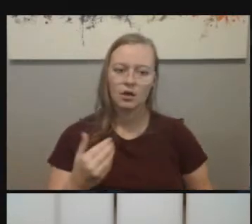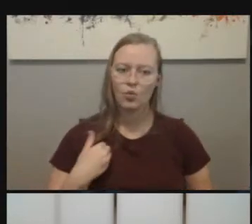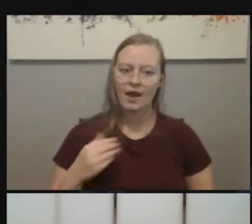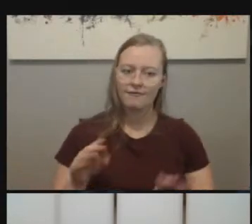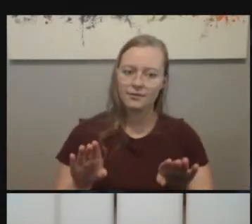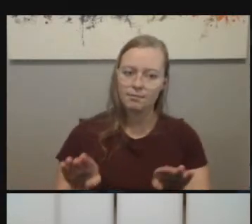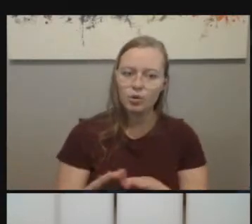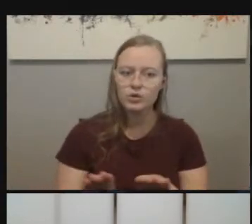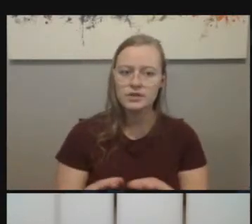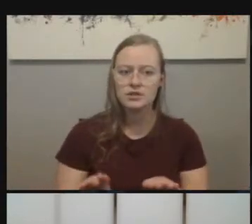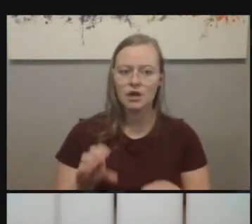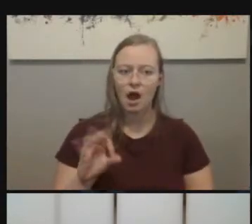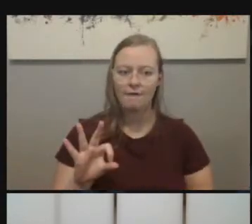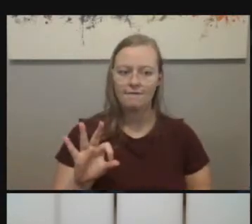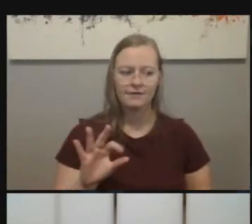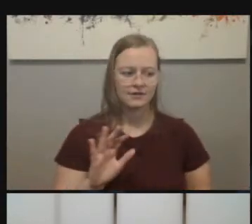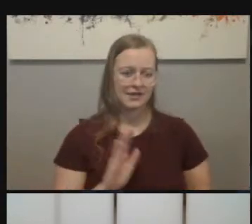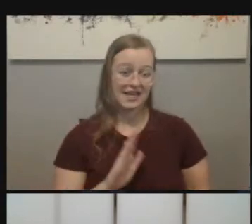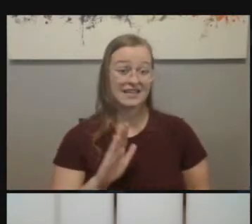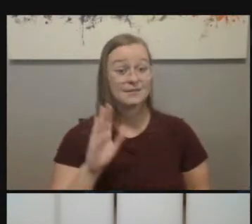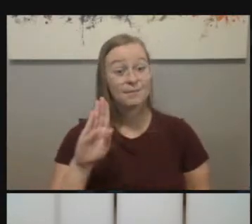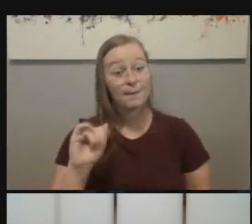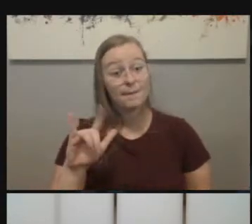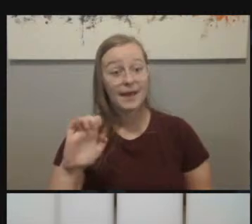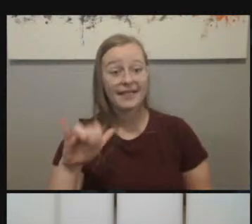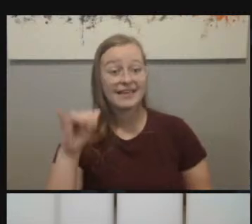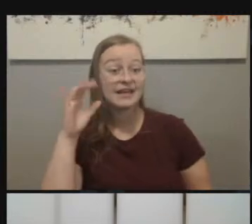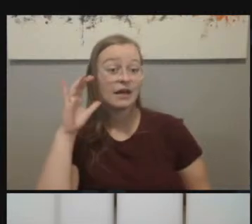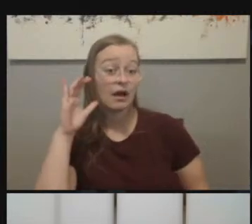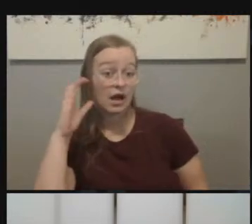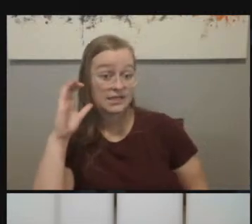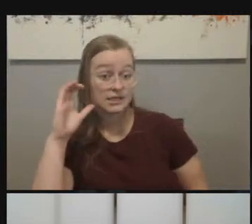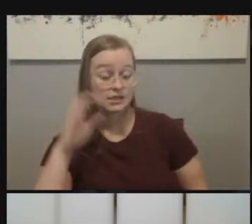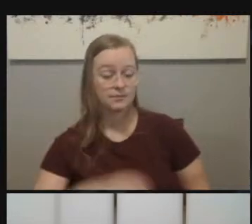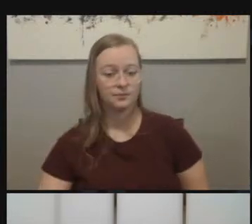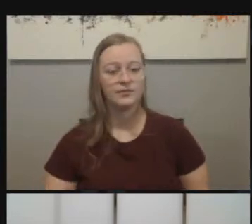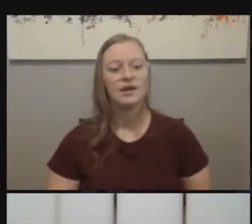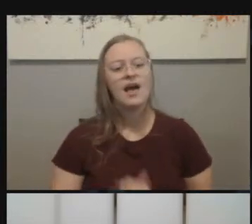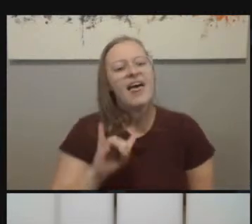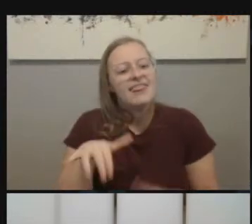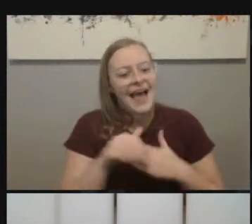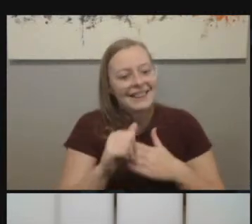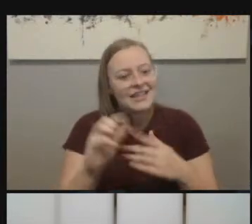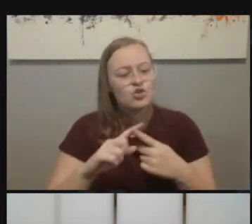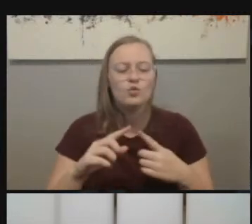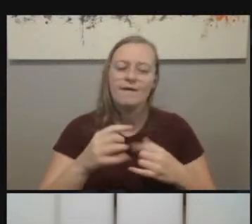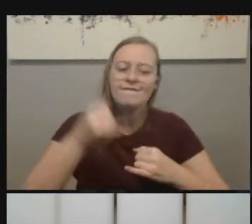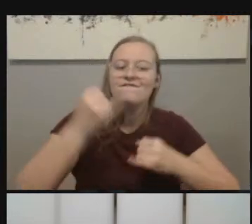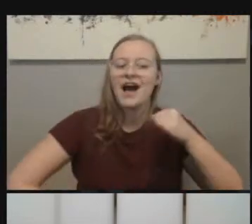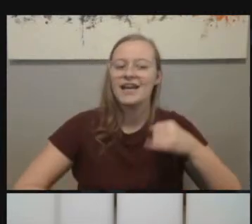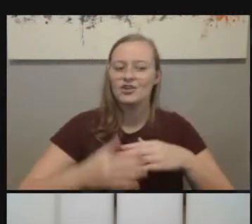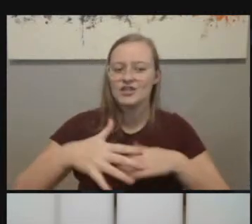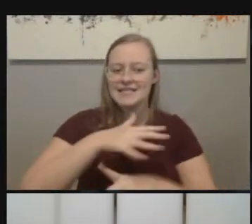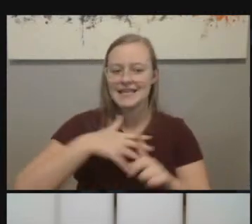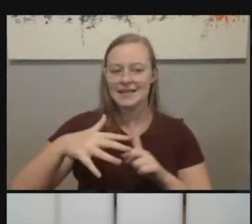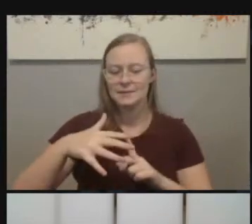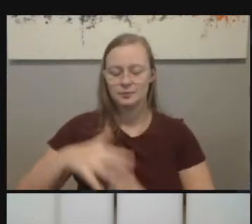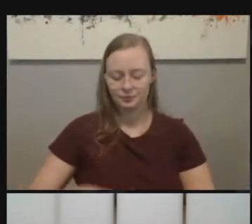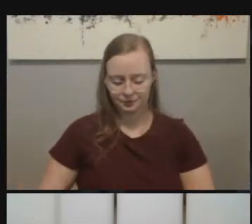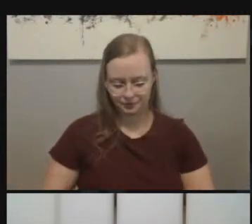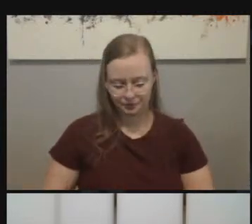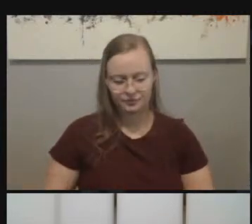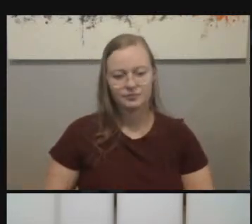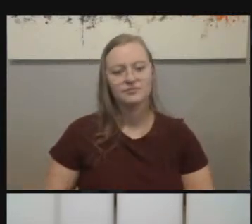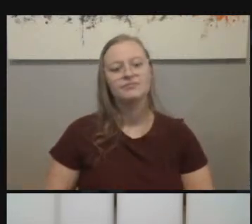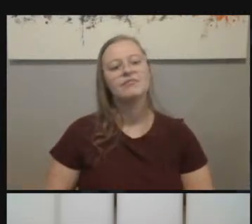his Bailey cousins. And that leads to the final scene. And after